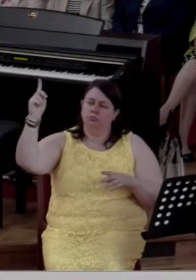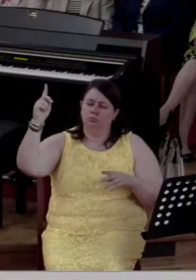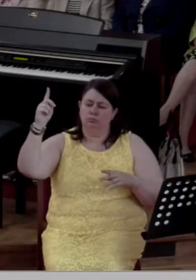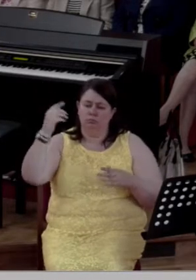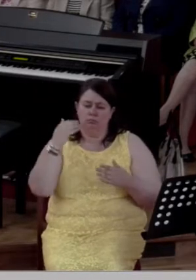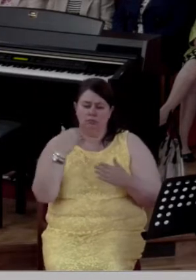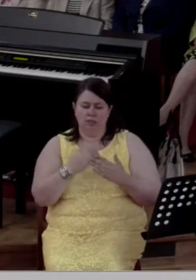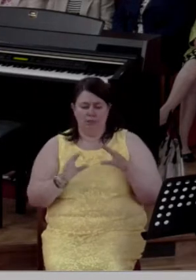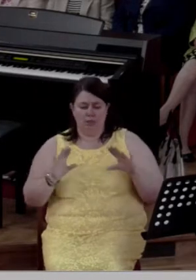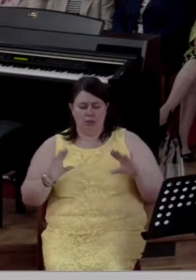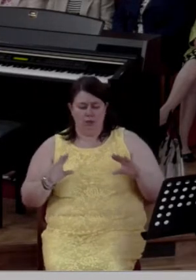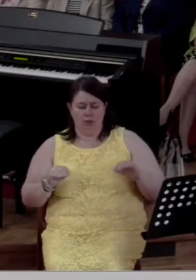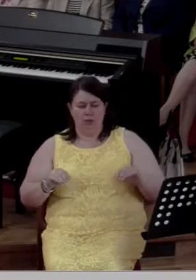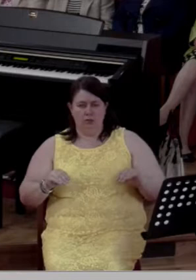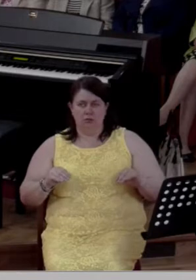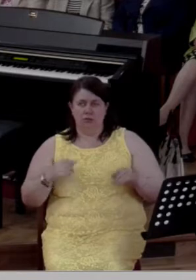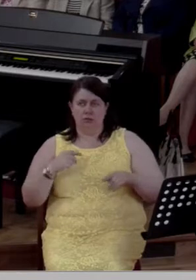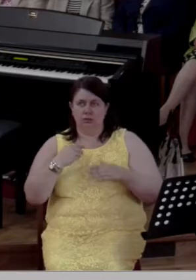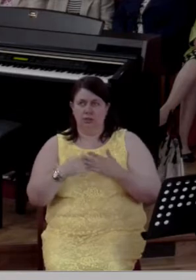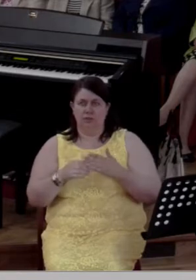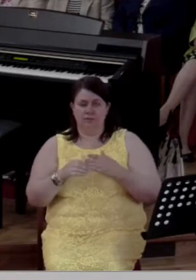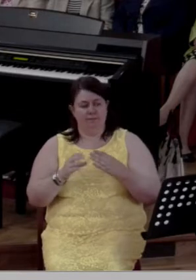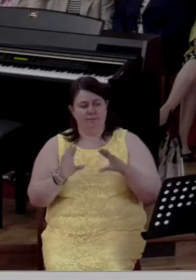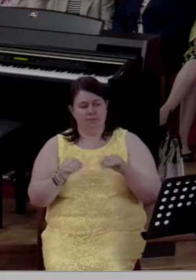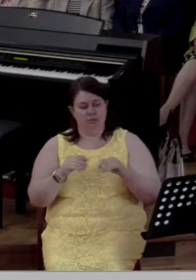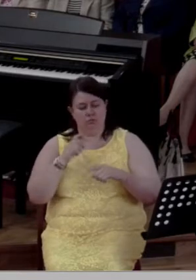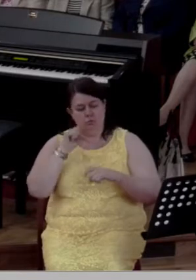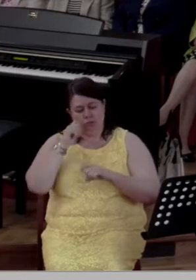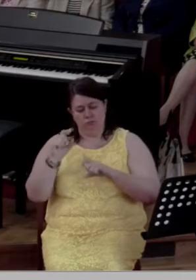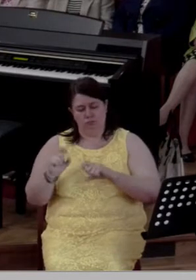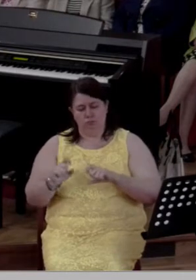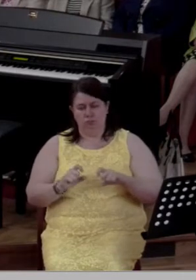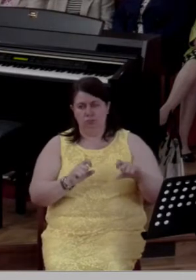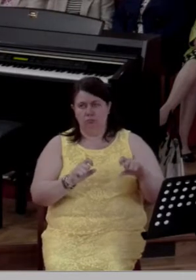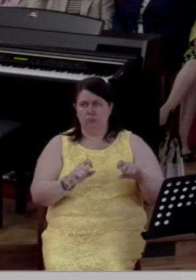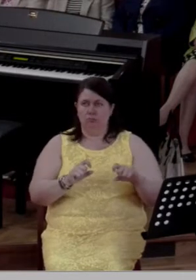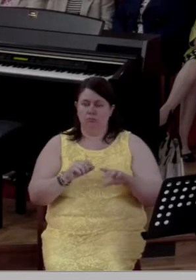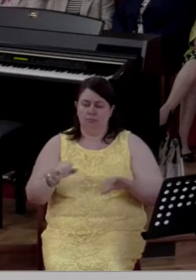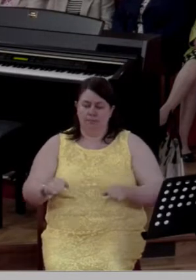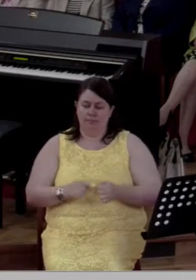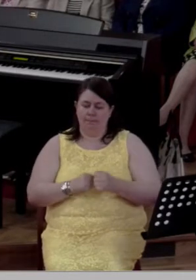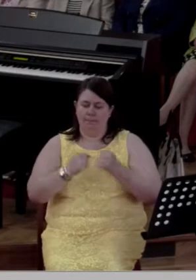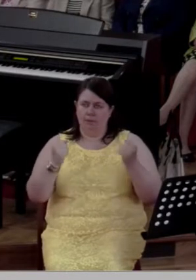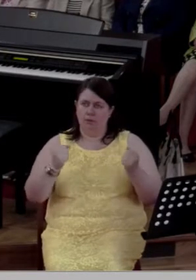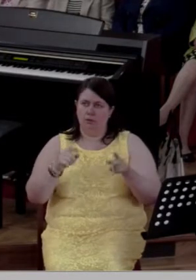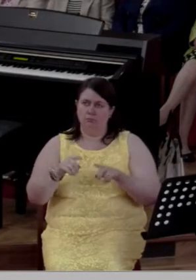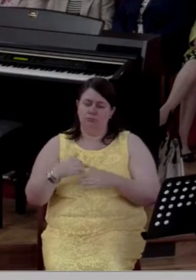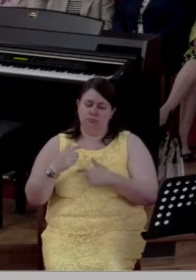undefeatable purpose, unequaled power, an unending glory.